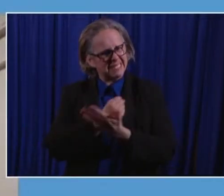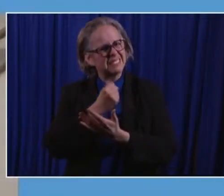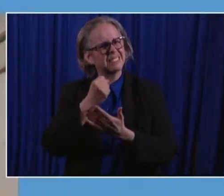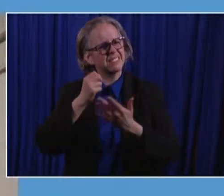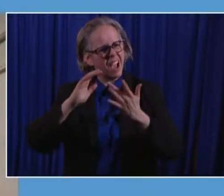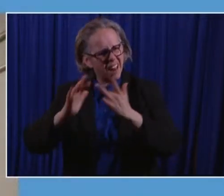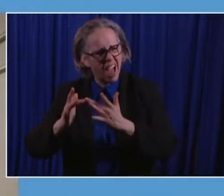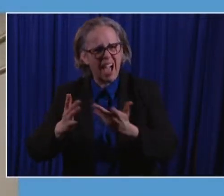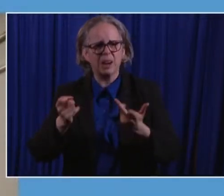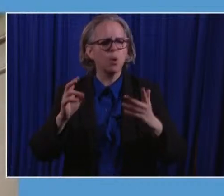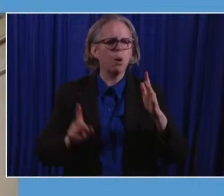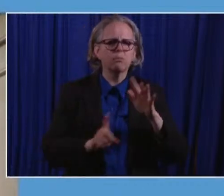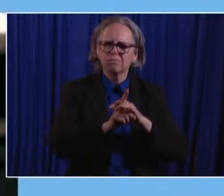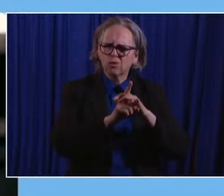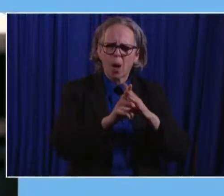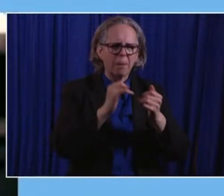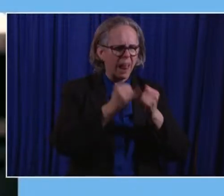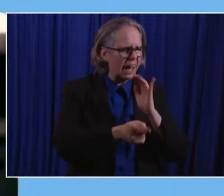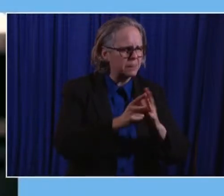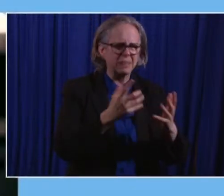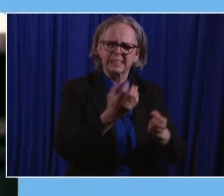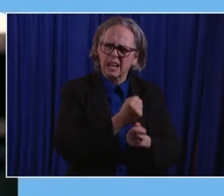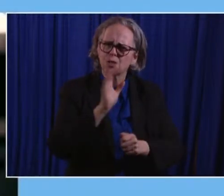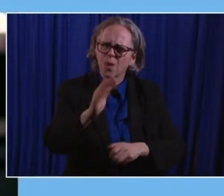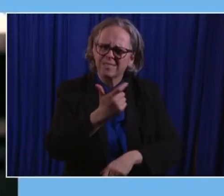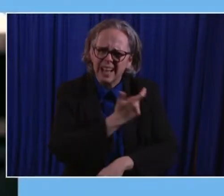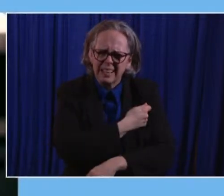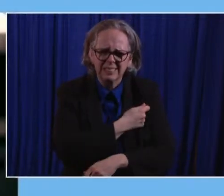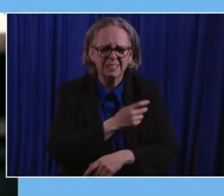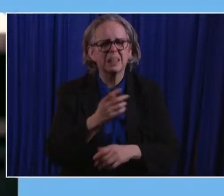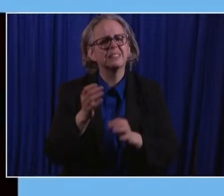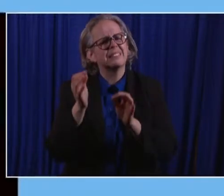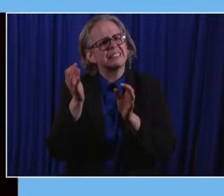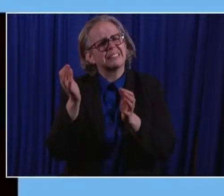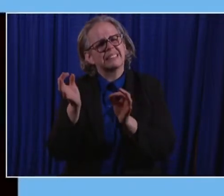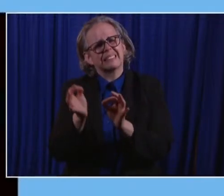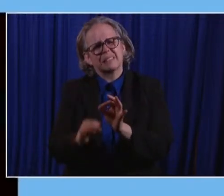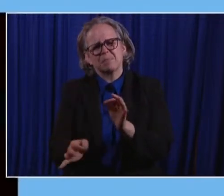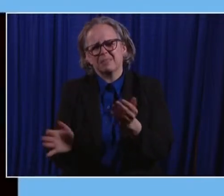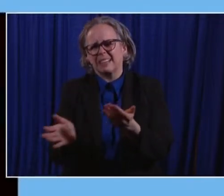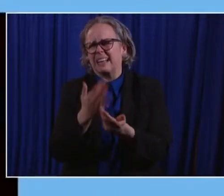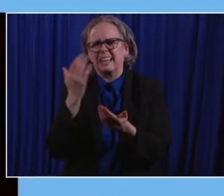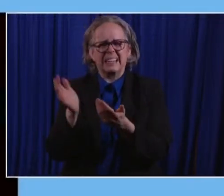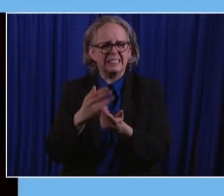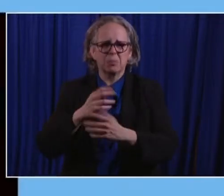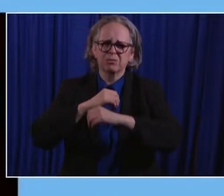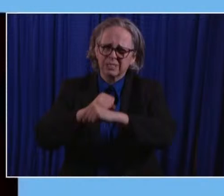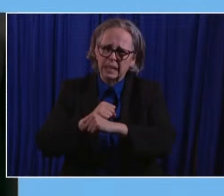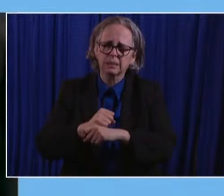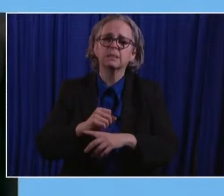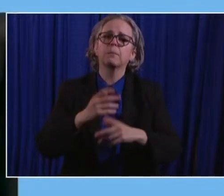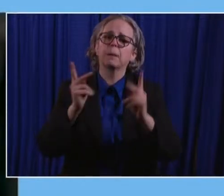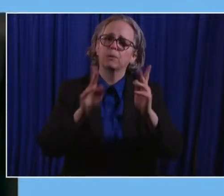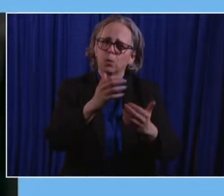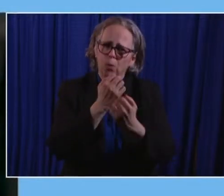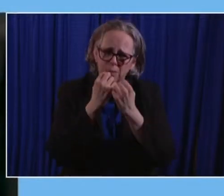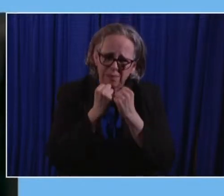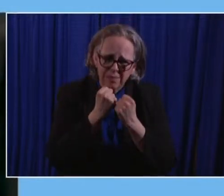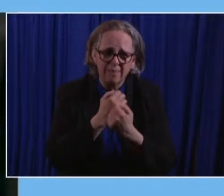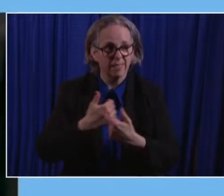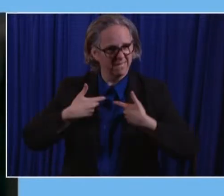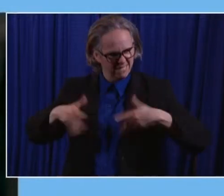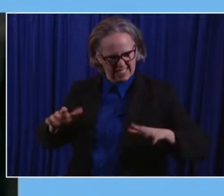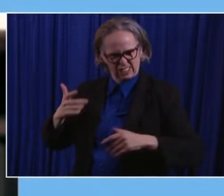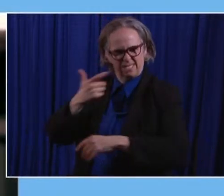It's the simplest way we can protect you and everyone you love. I was vaccinated for my family, my friends, and